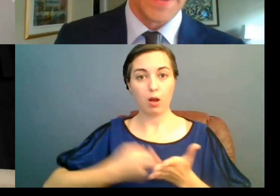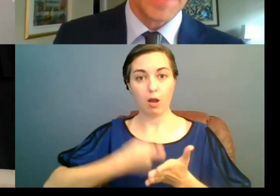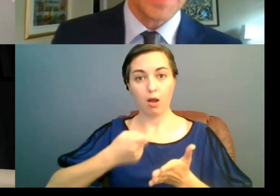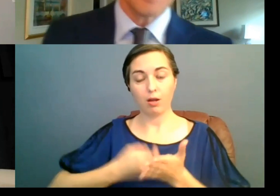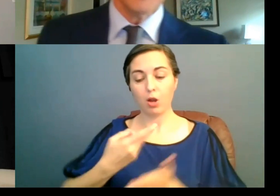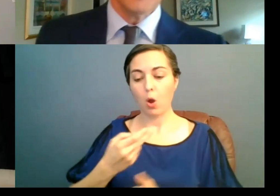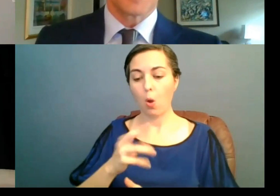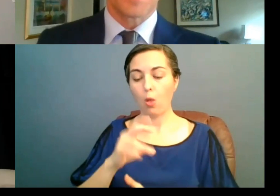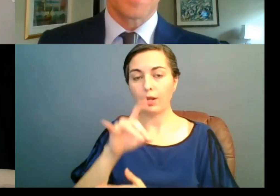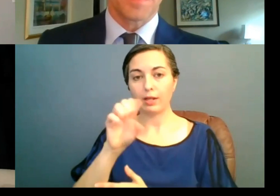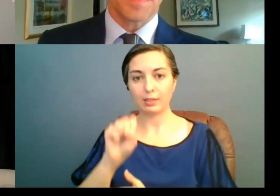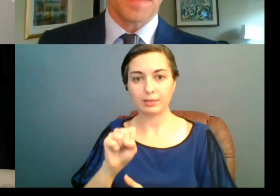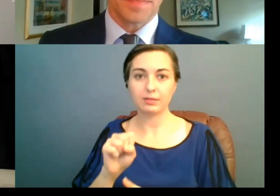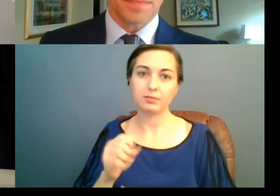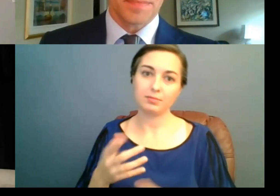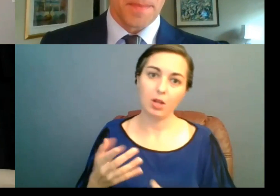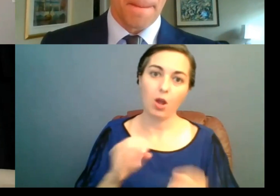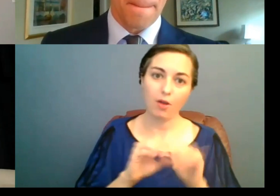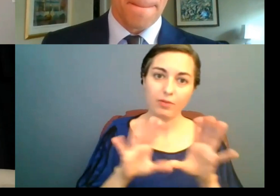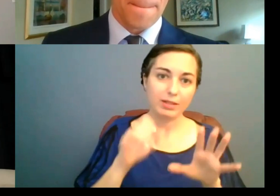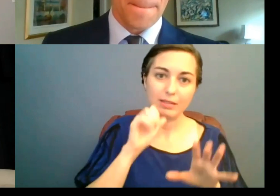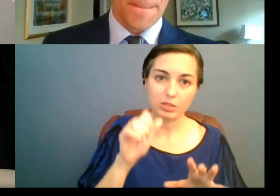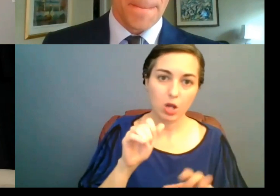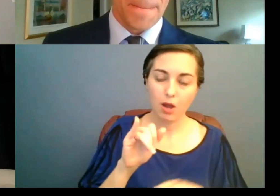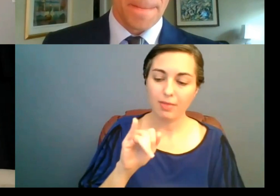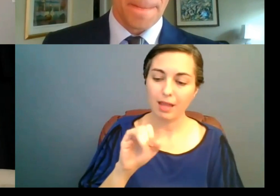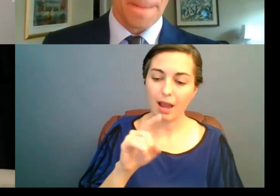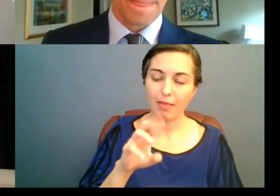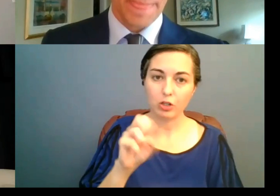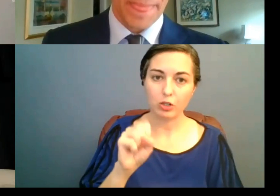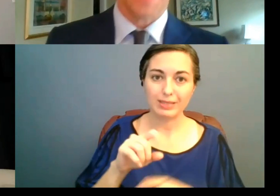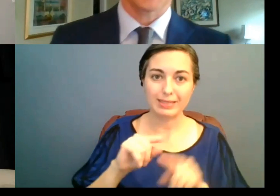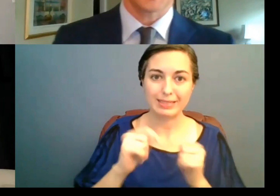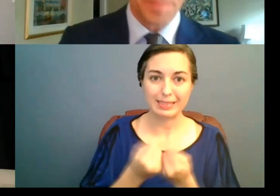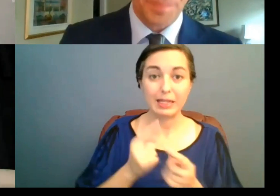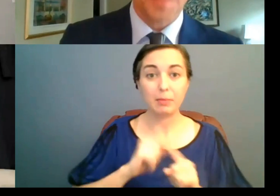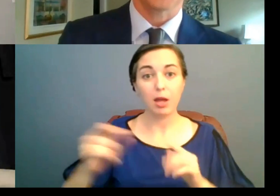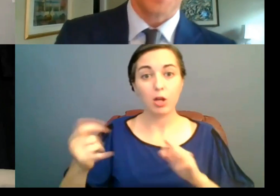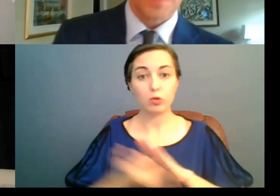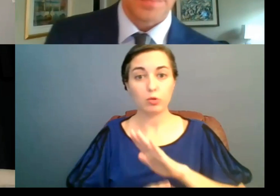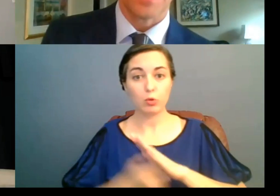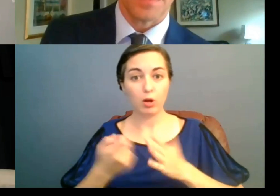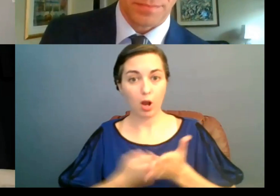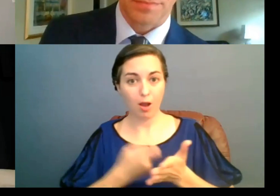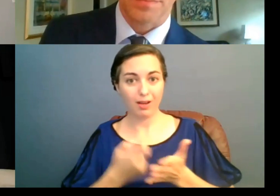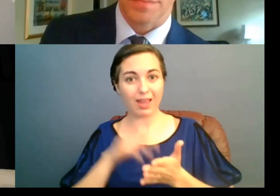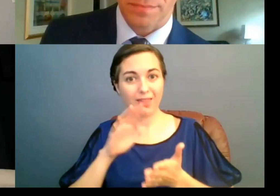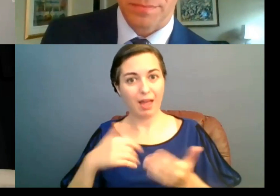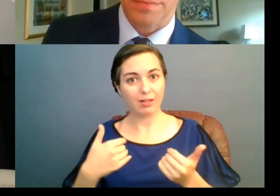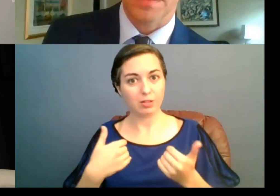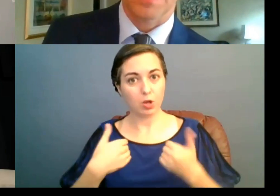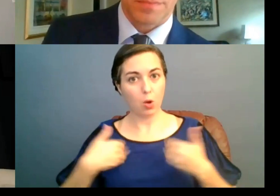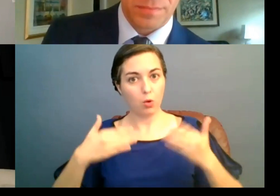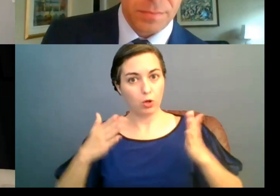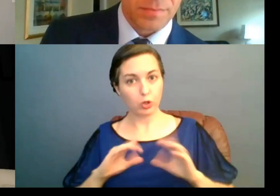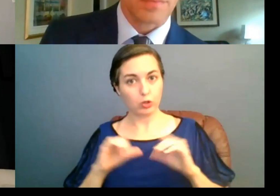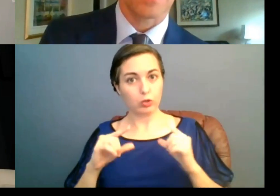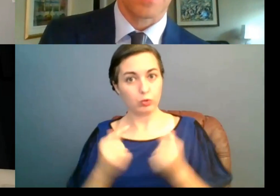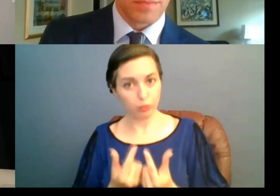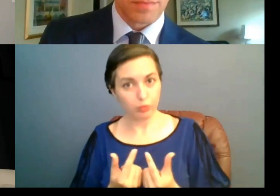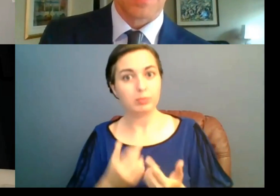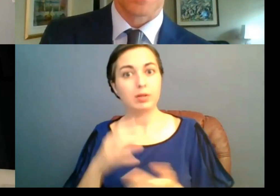obviously that's not the Islanders, but what New York Hockey Holdings is it's the ownership group / holding company of the New